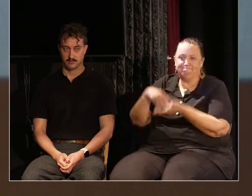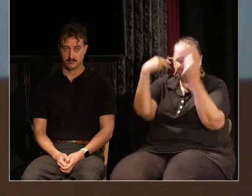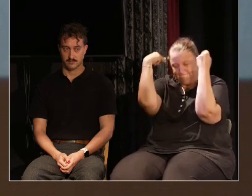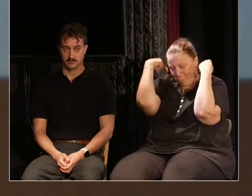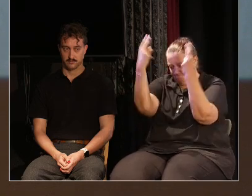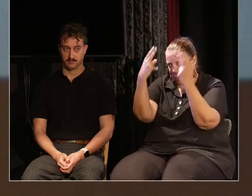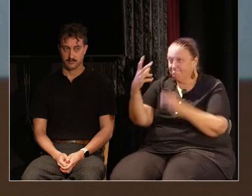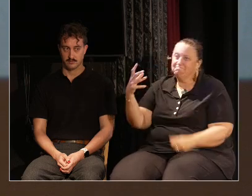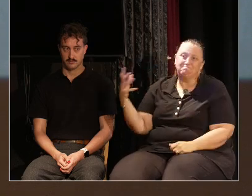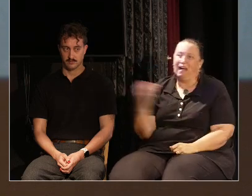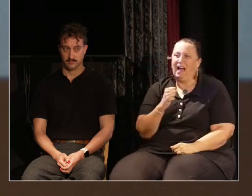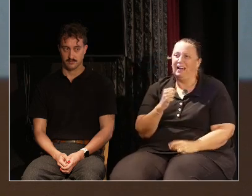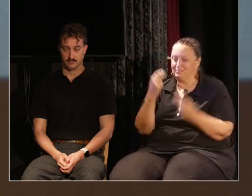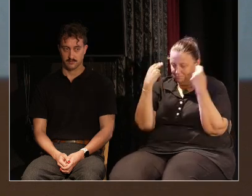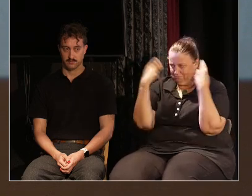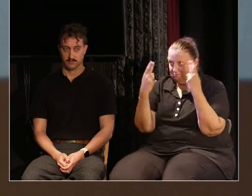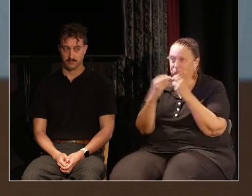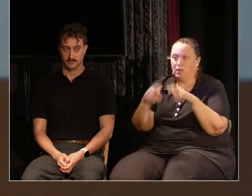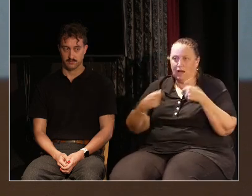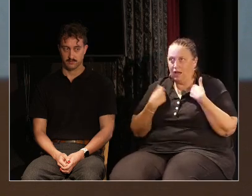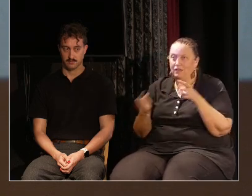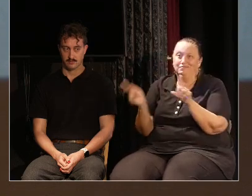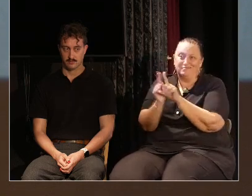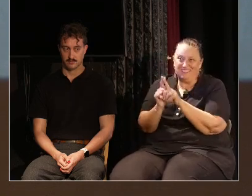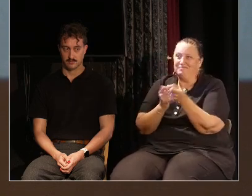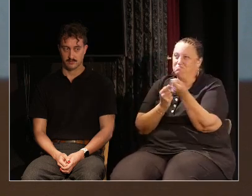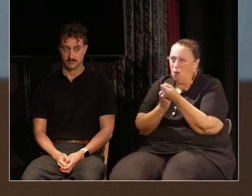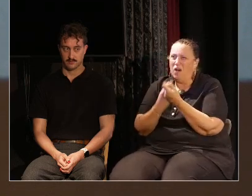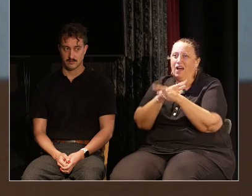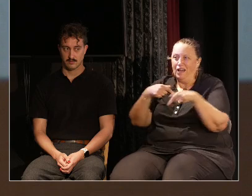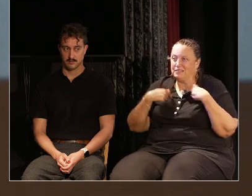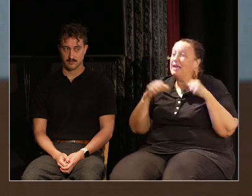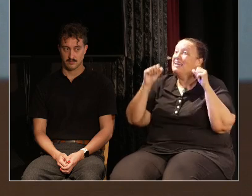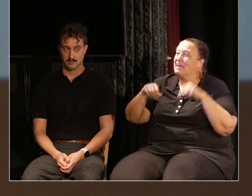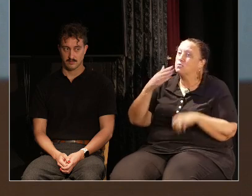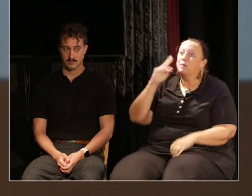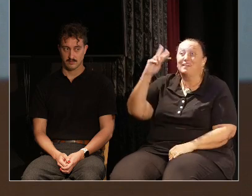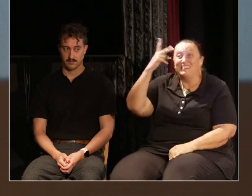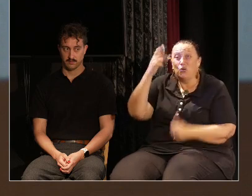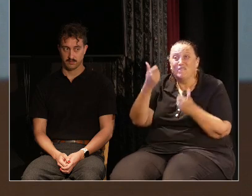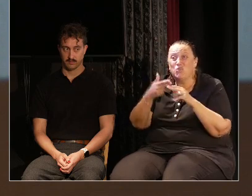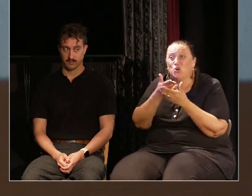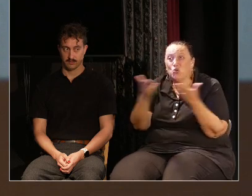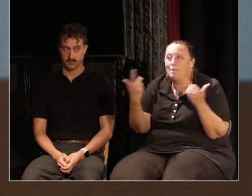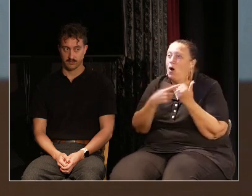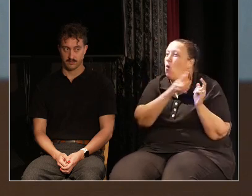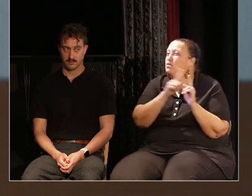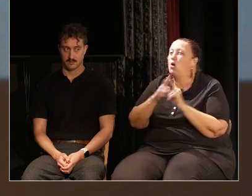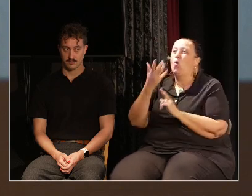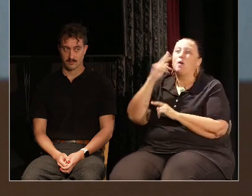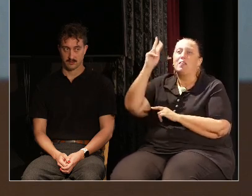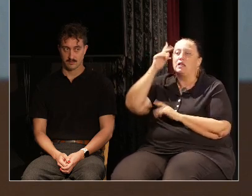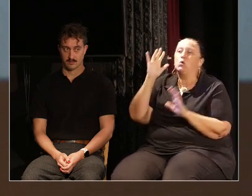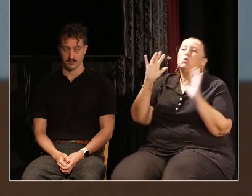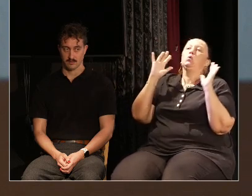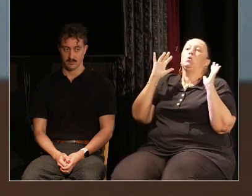You have to stand with the community and for the community when it's politically convenient, but also when it's really, really hard to,